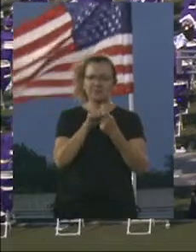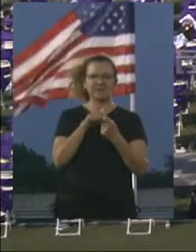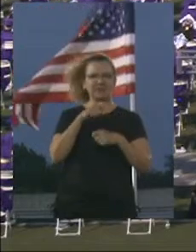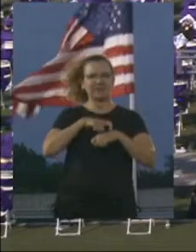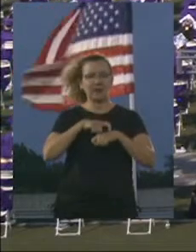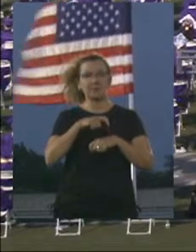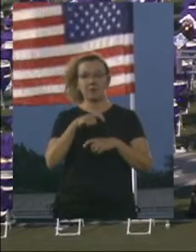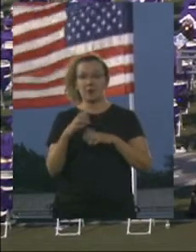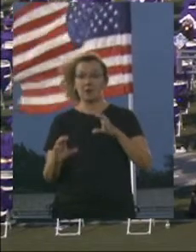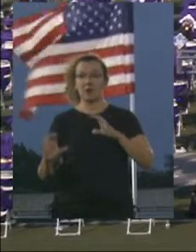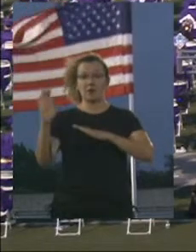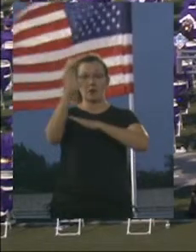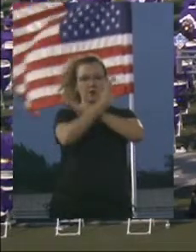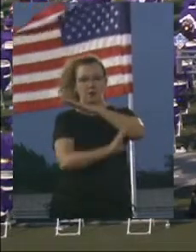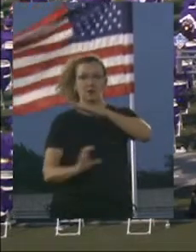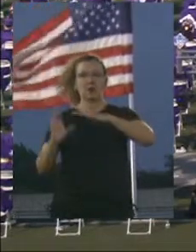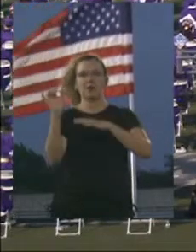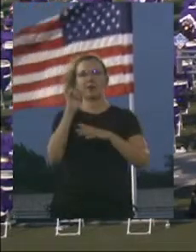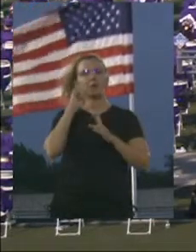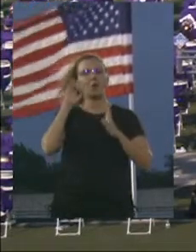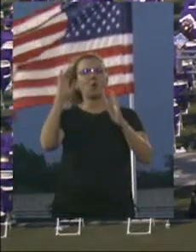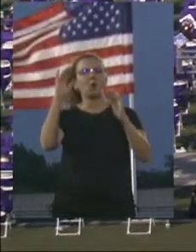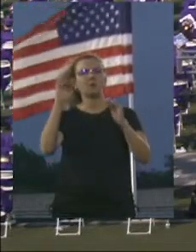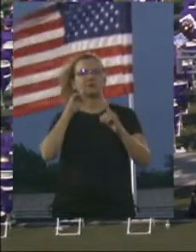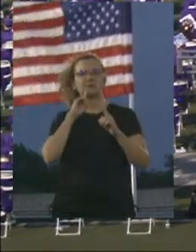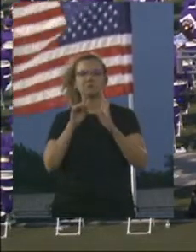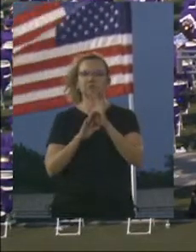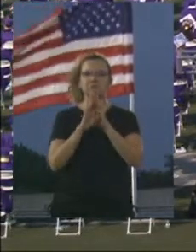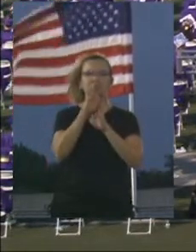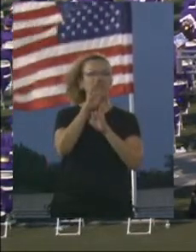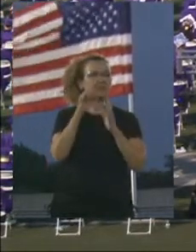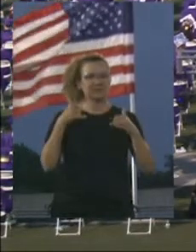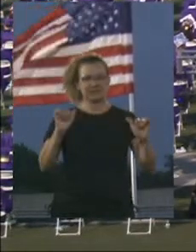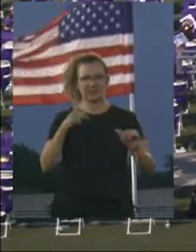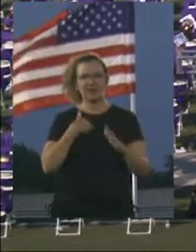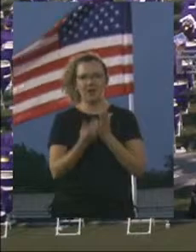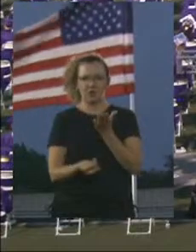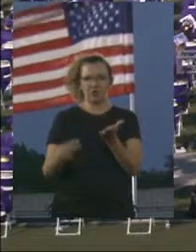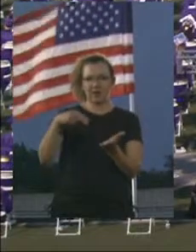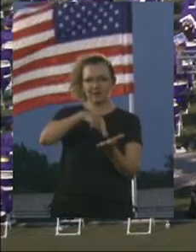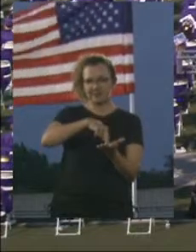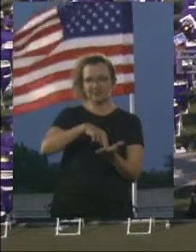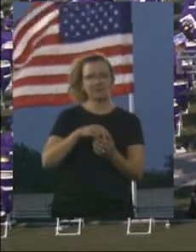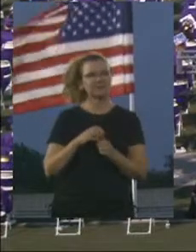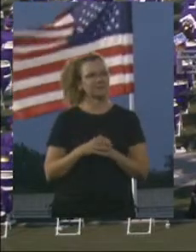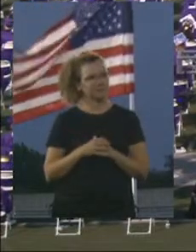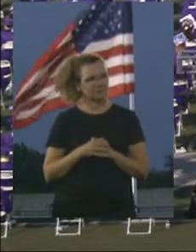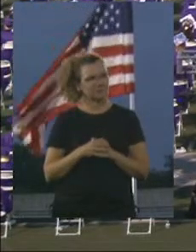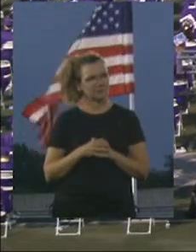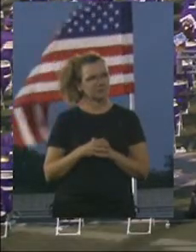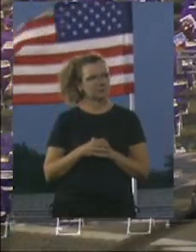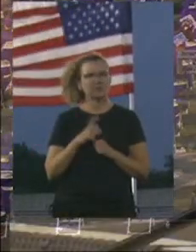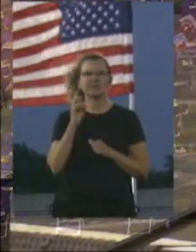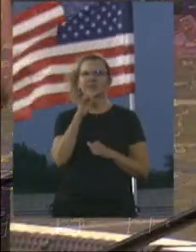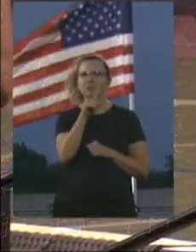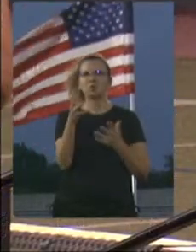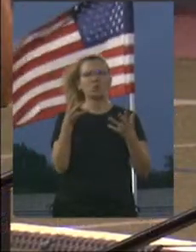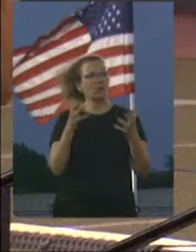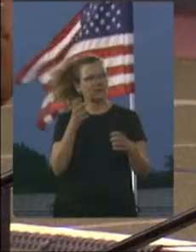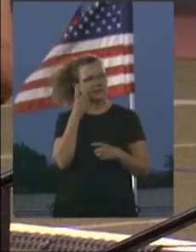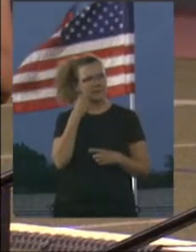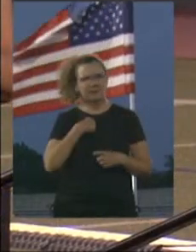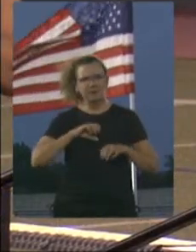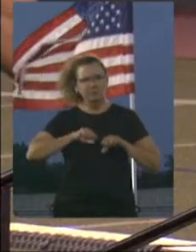tides, just like hopes springing high, still, I rise. Did you want to see me